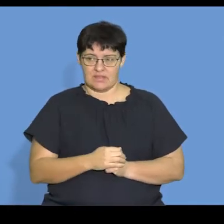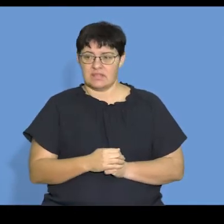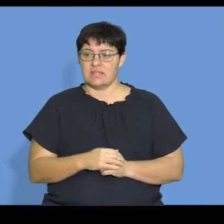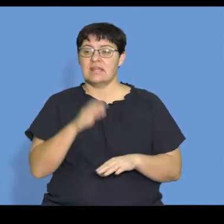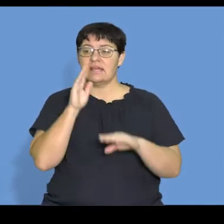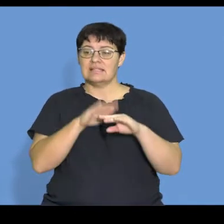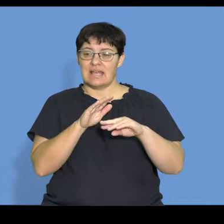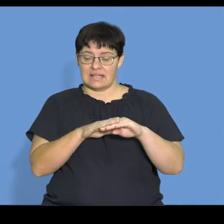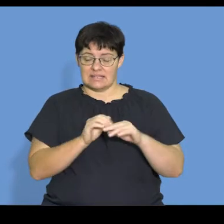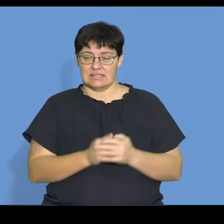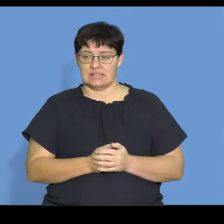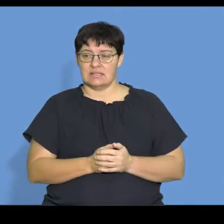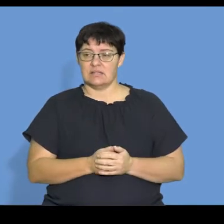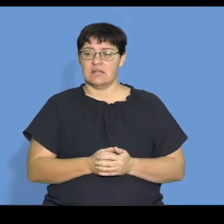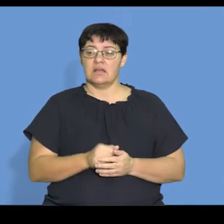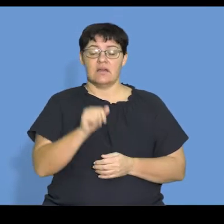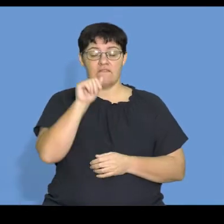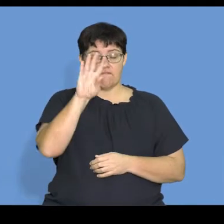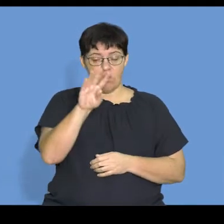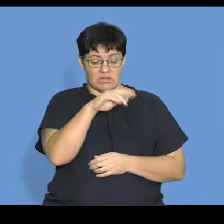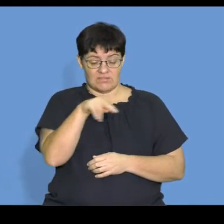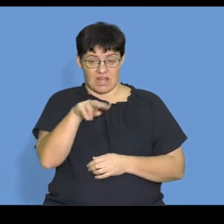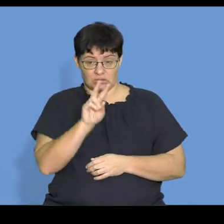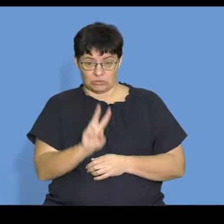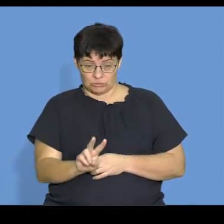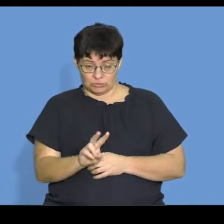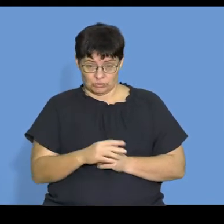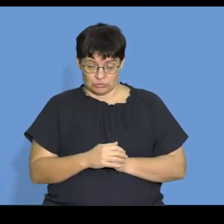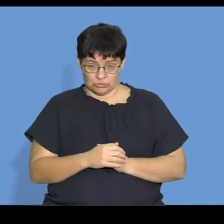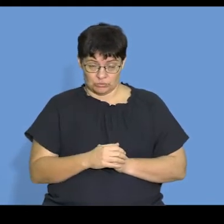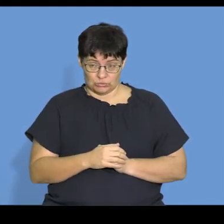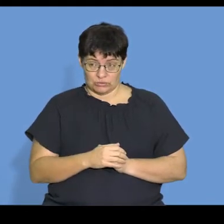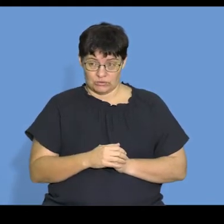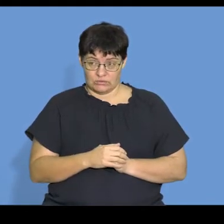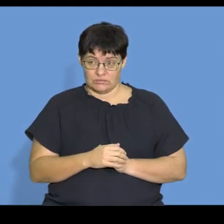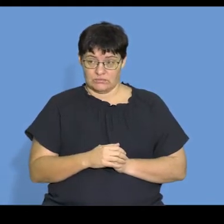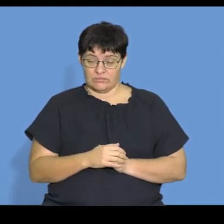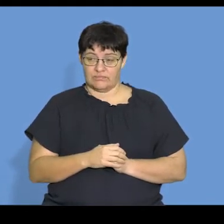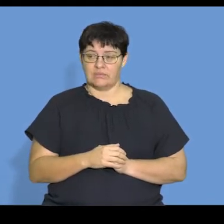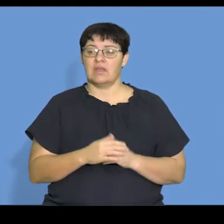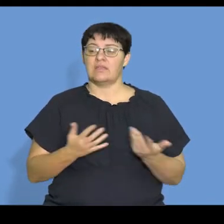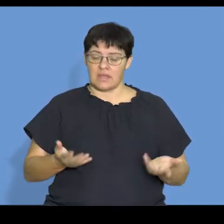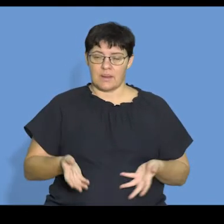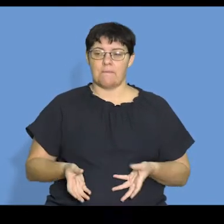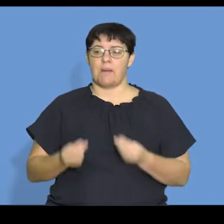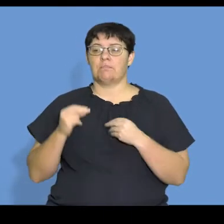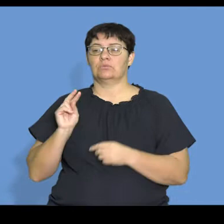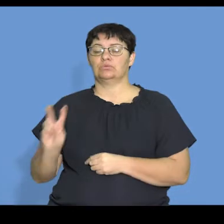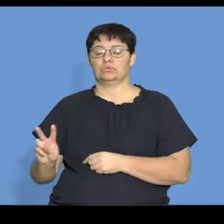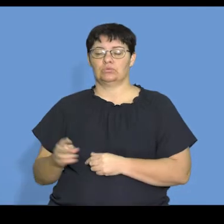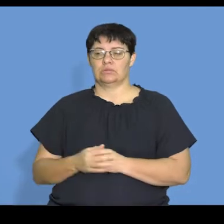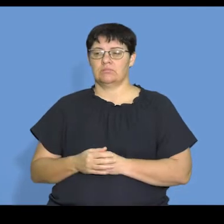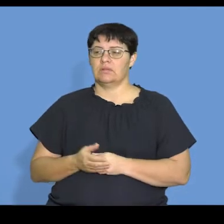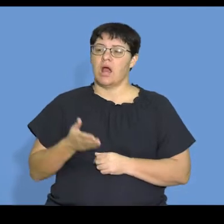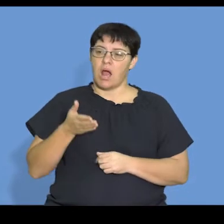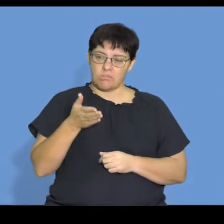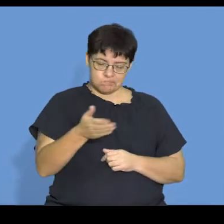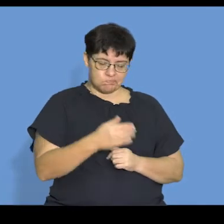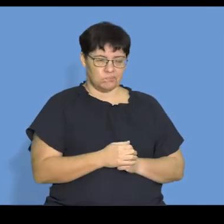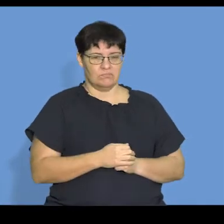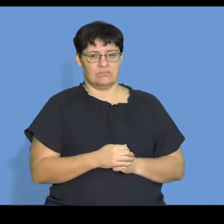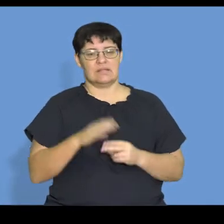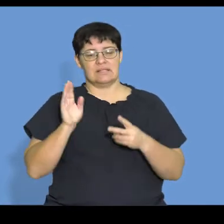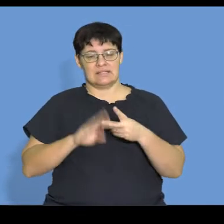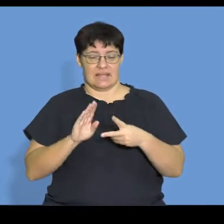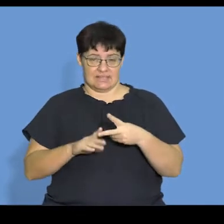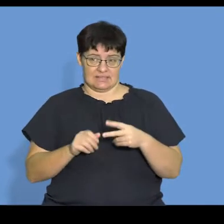second term, you divide it by the HCF, which is the highest common factor, and that will give me 2. And that will be the next